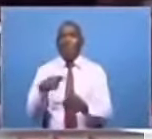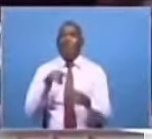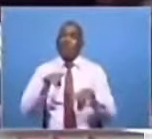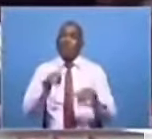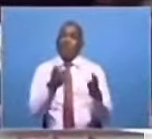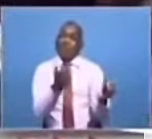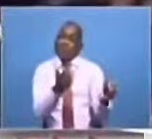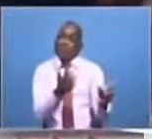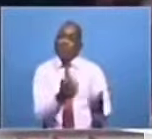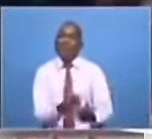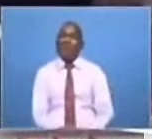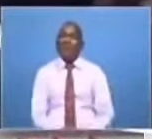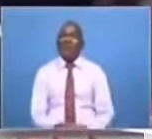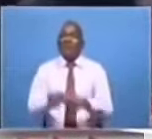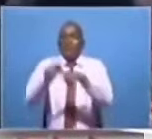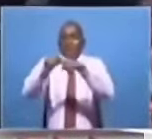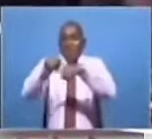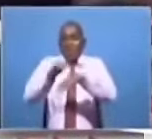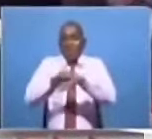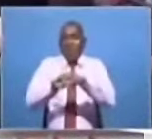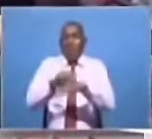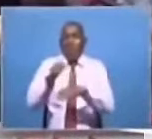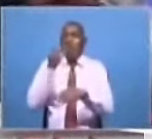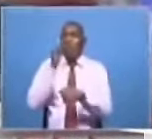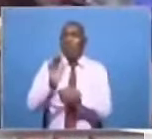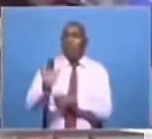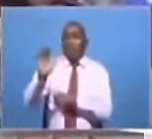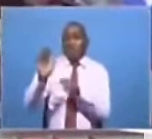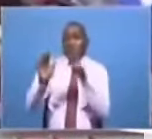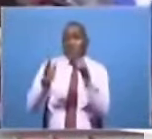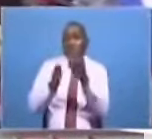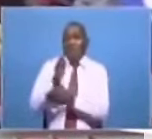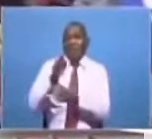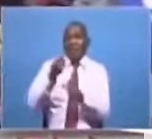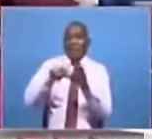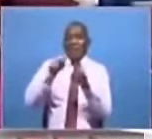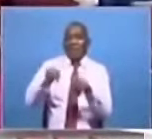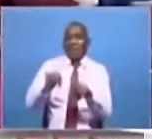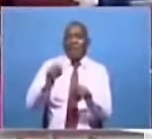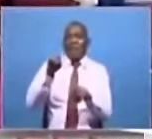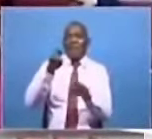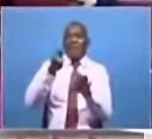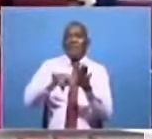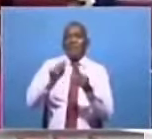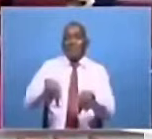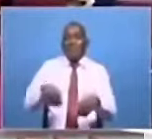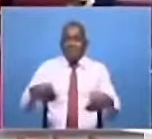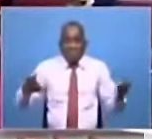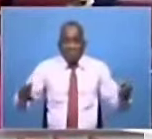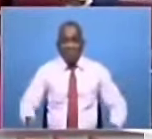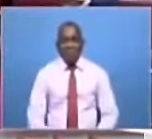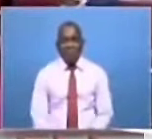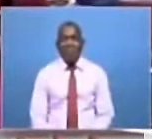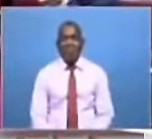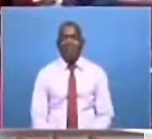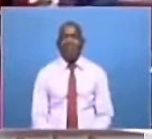waited on the basis of sworn affidavits by the chairperson of the first respondent.